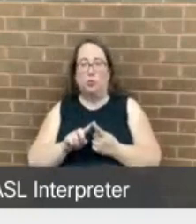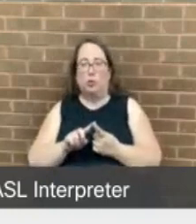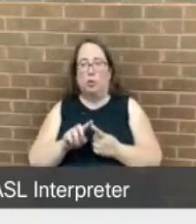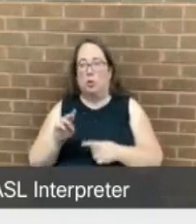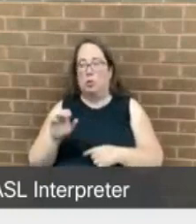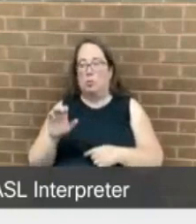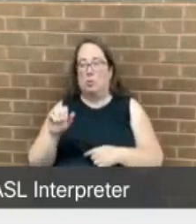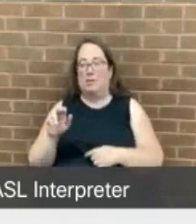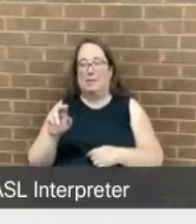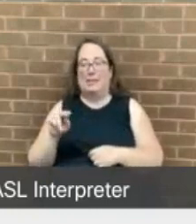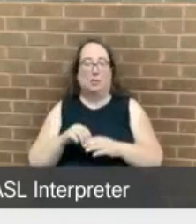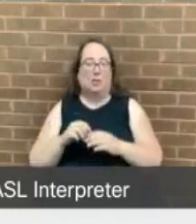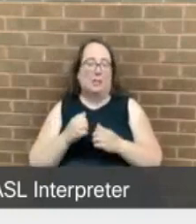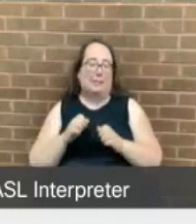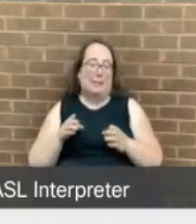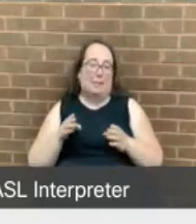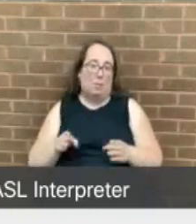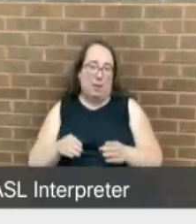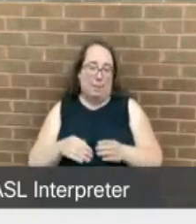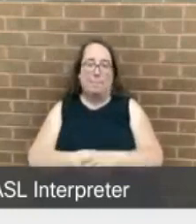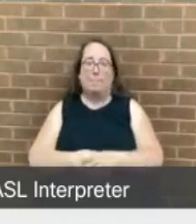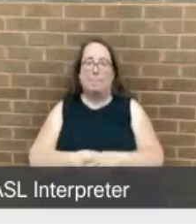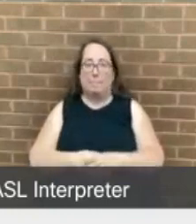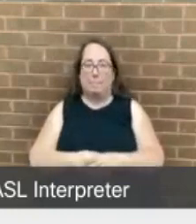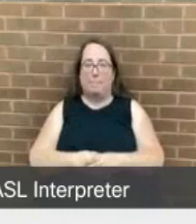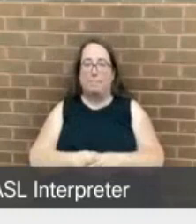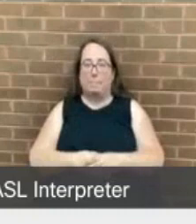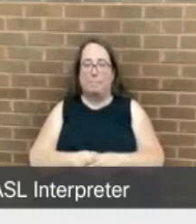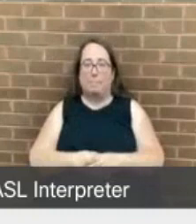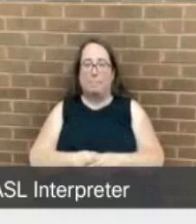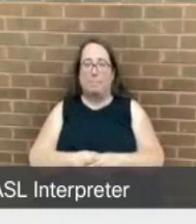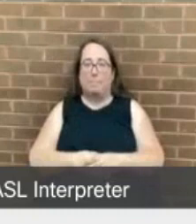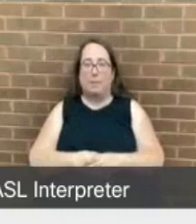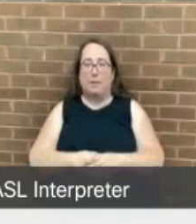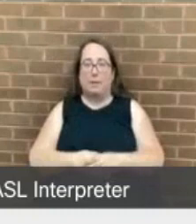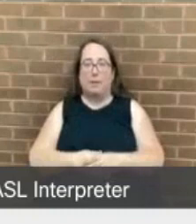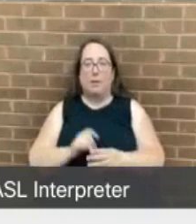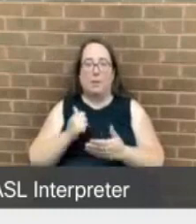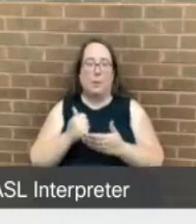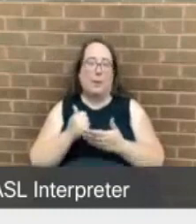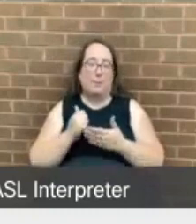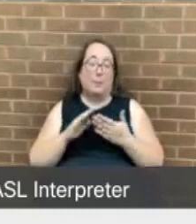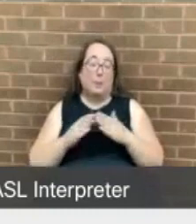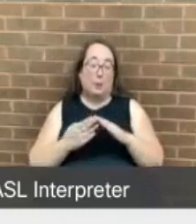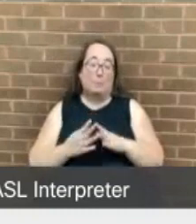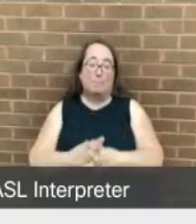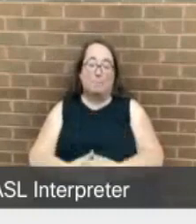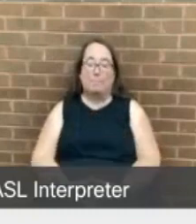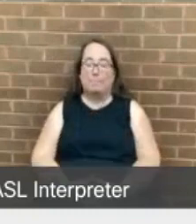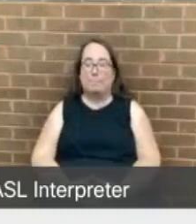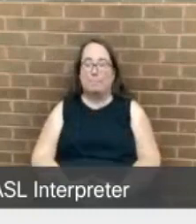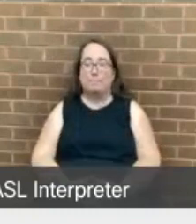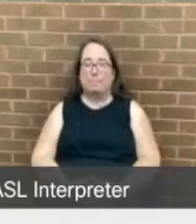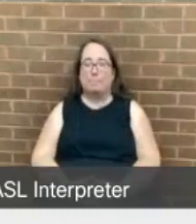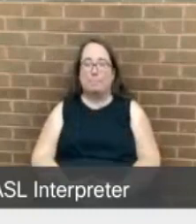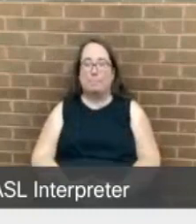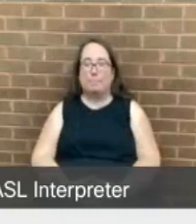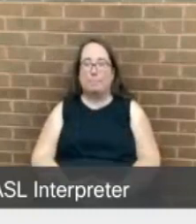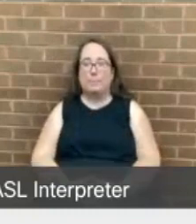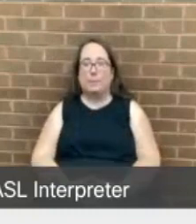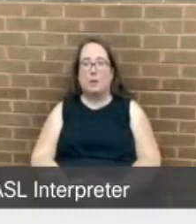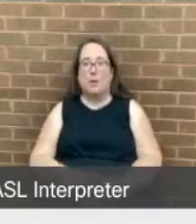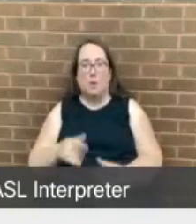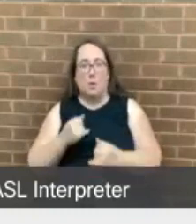in a safe way. Right. And it would really connect our community. So we had just one final thought. We had